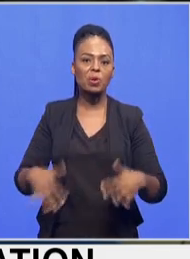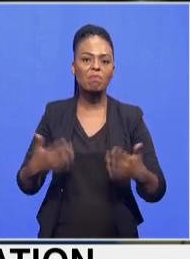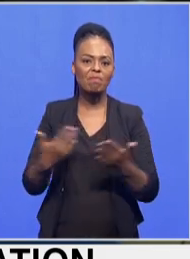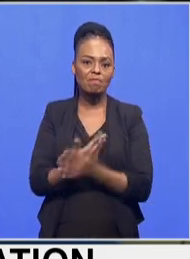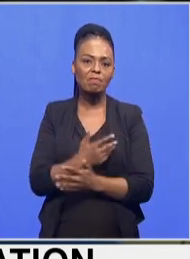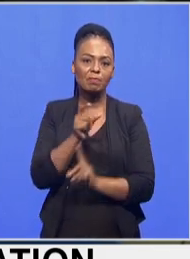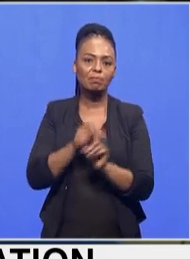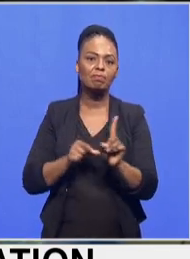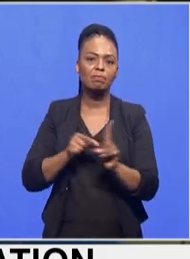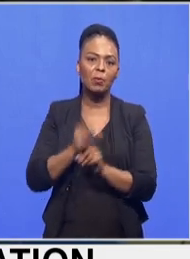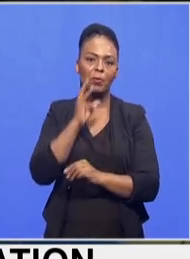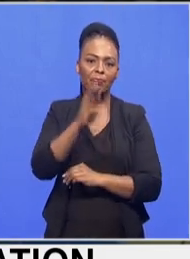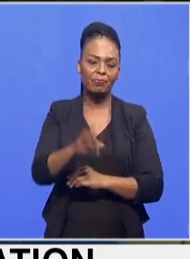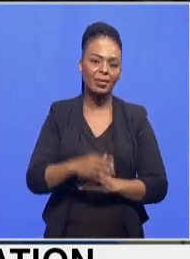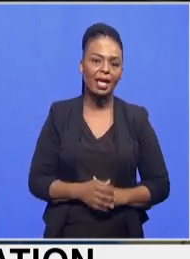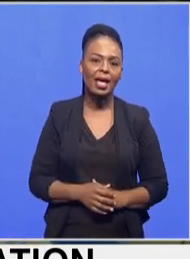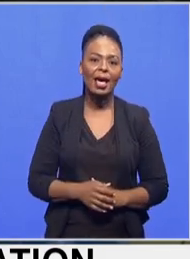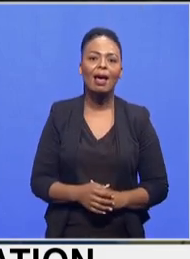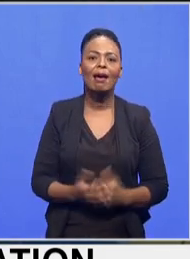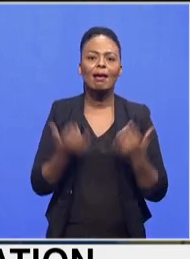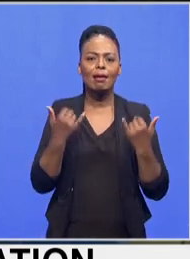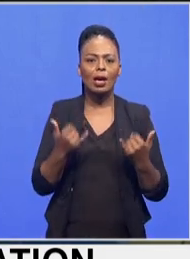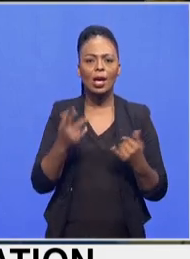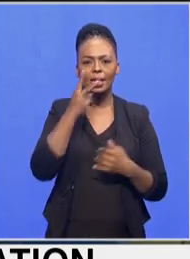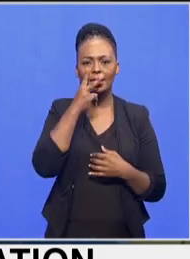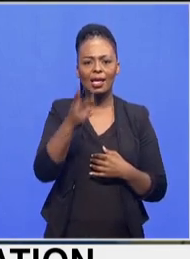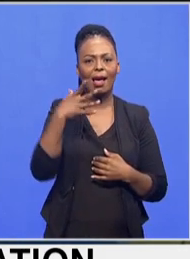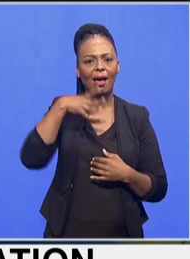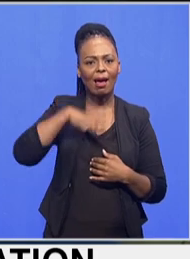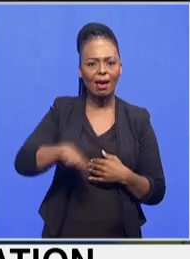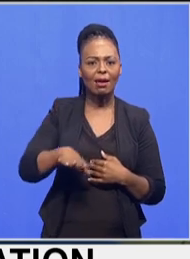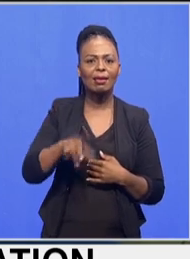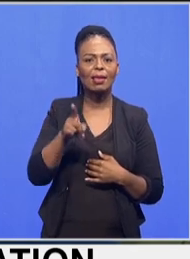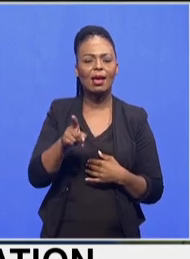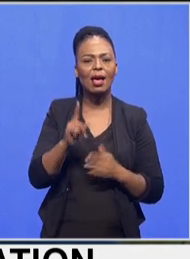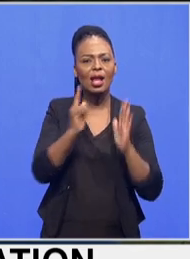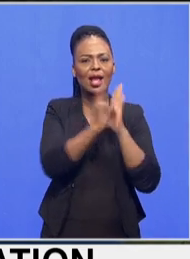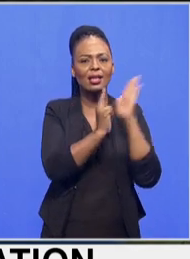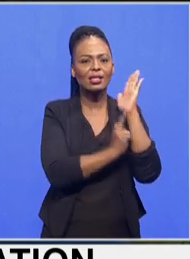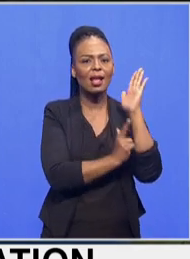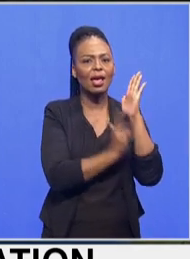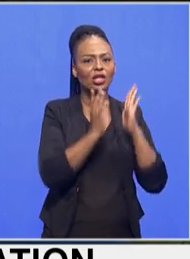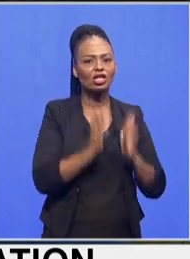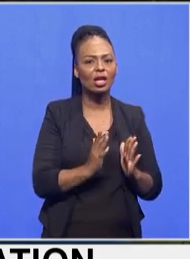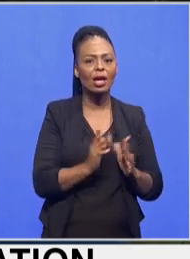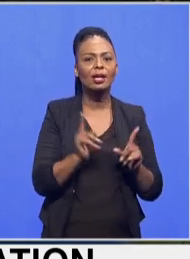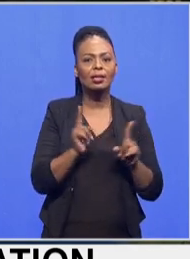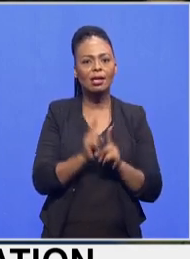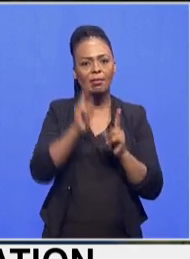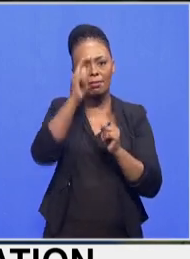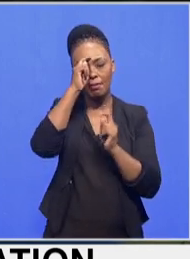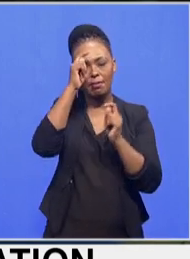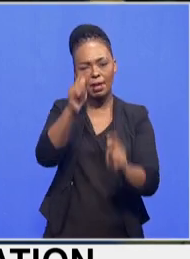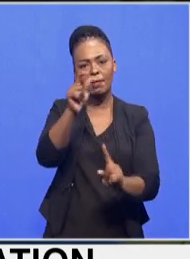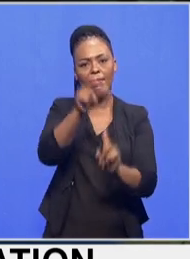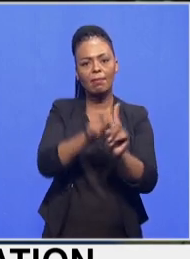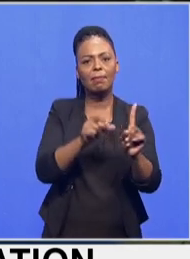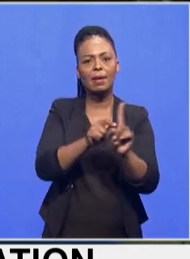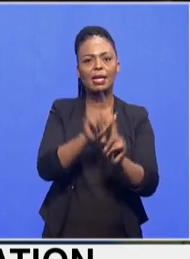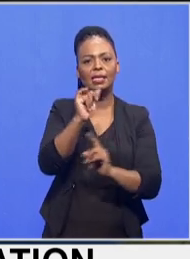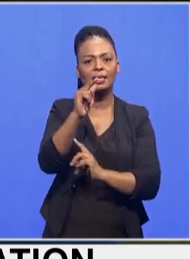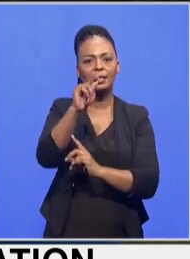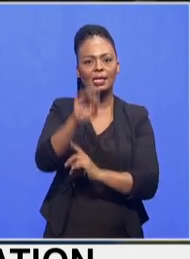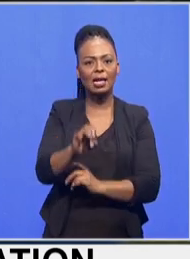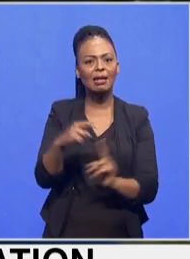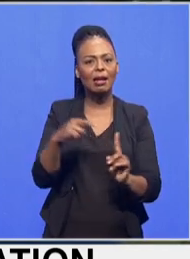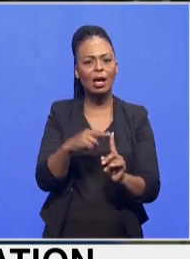of Education. But we have seen also even other, the legislature also paid tribute to Tate Makgoe, because he's one of the